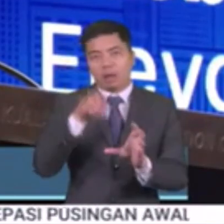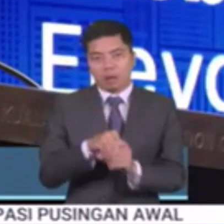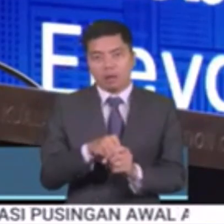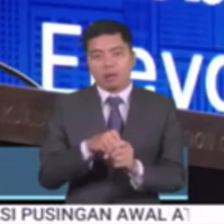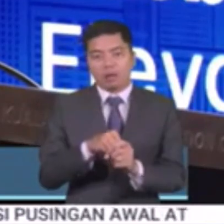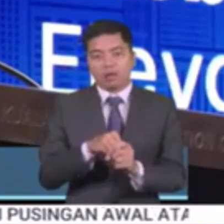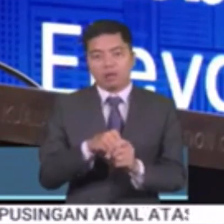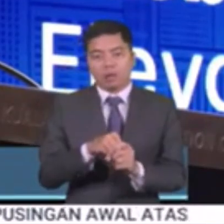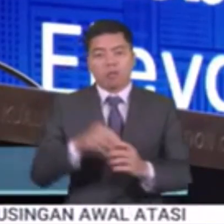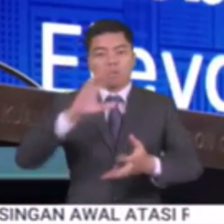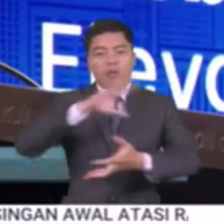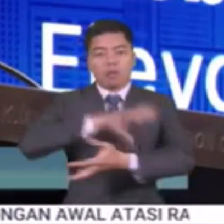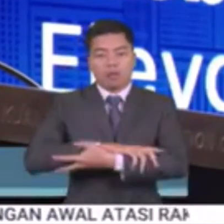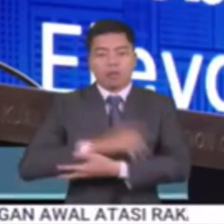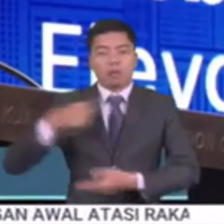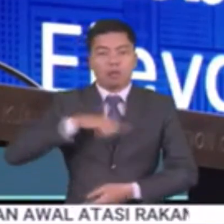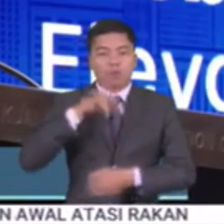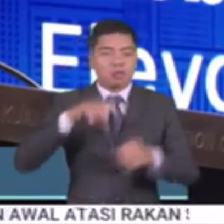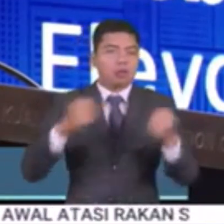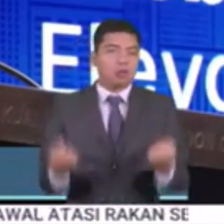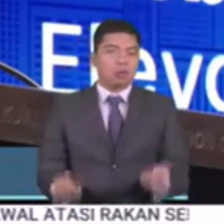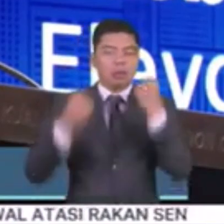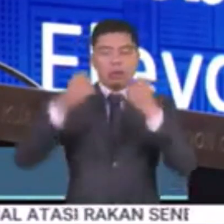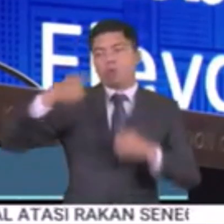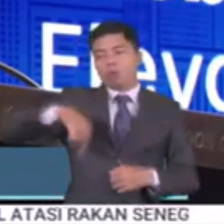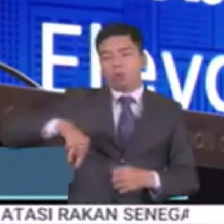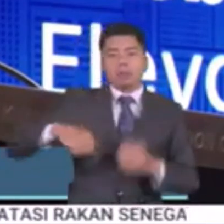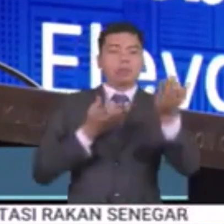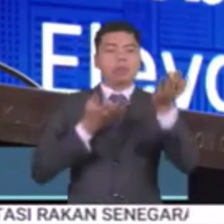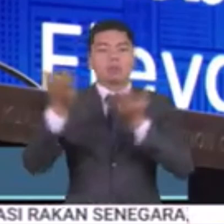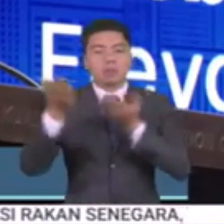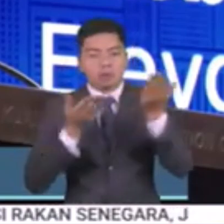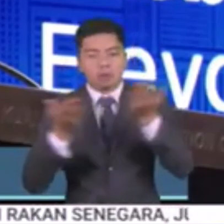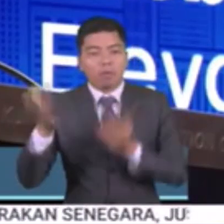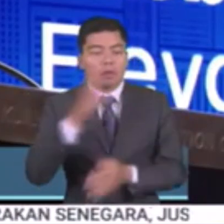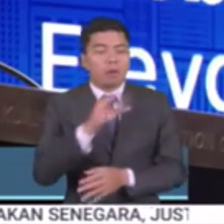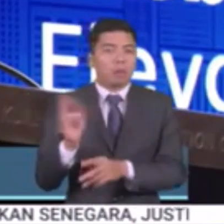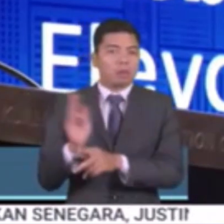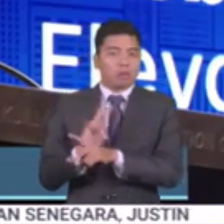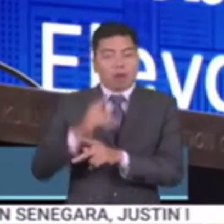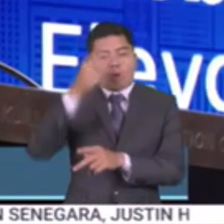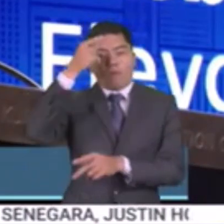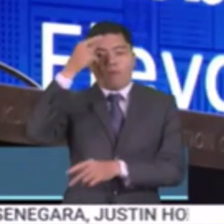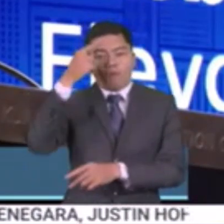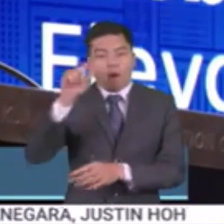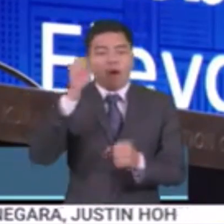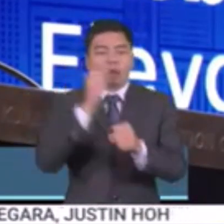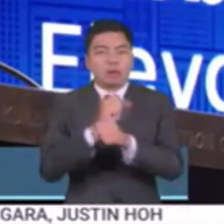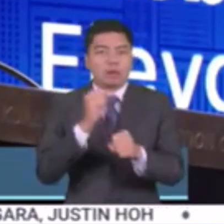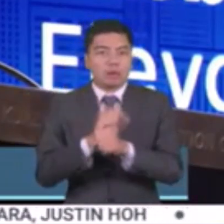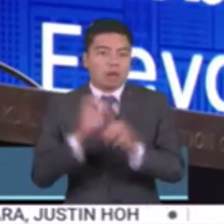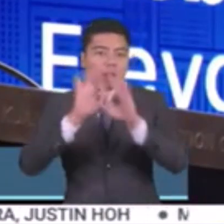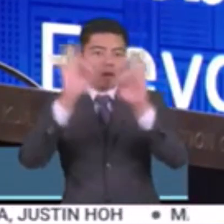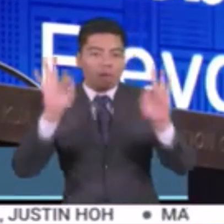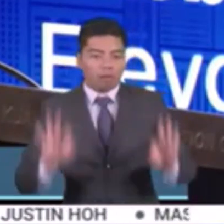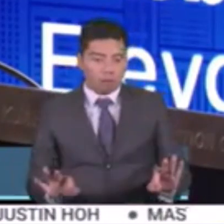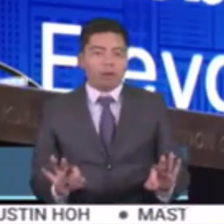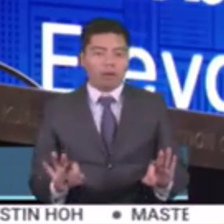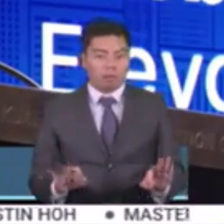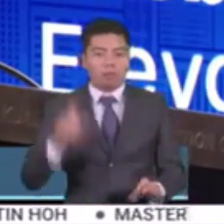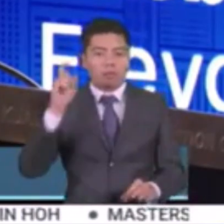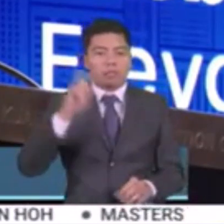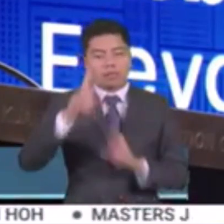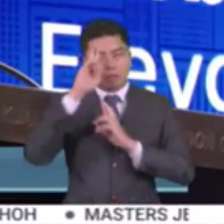will elevate the quality of our services and ensure that our frameworks are globally recognized